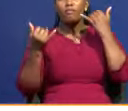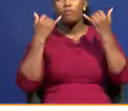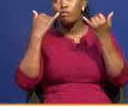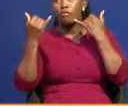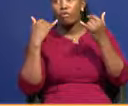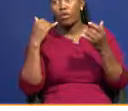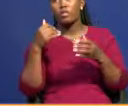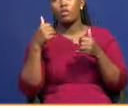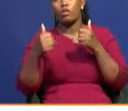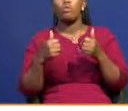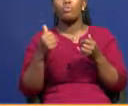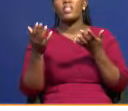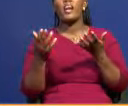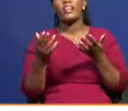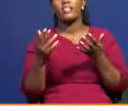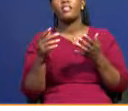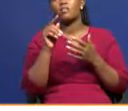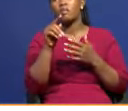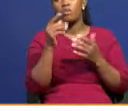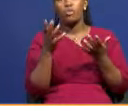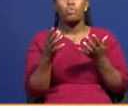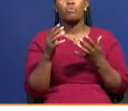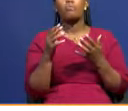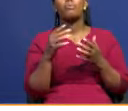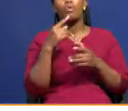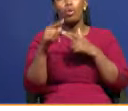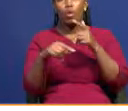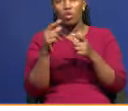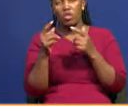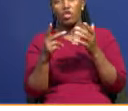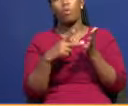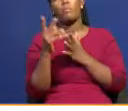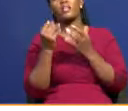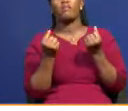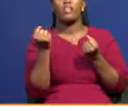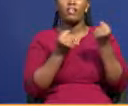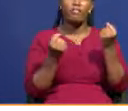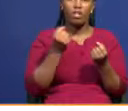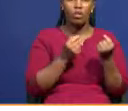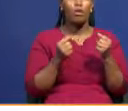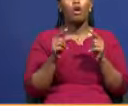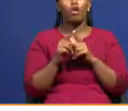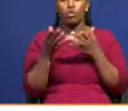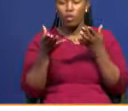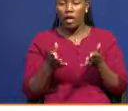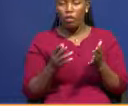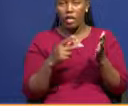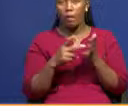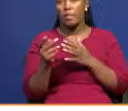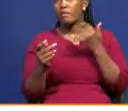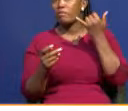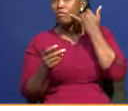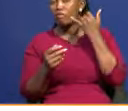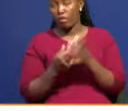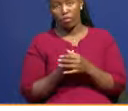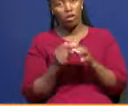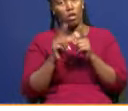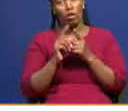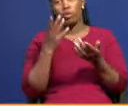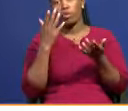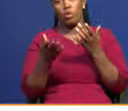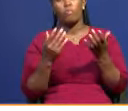on pay-as-you-go, people pay for motor vehicle. Today it's the mobile phone that many households and